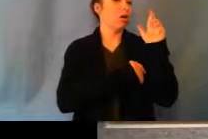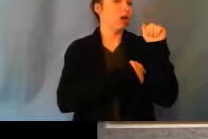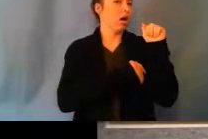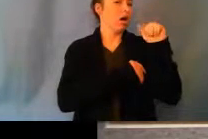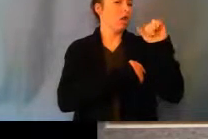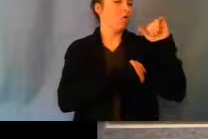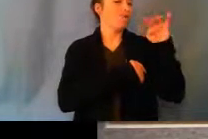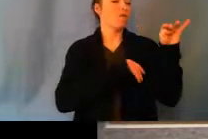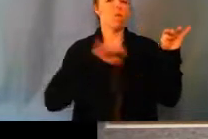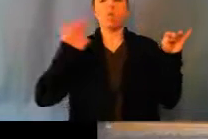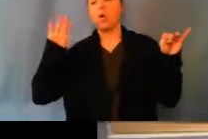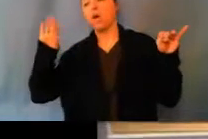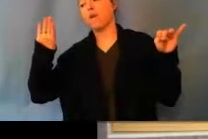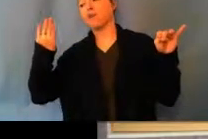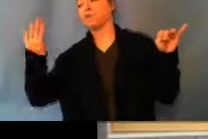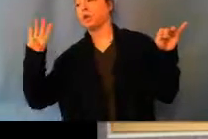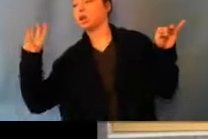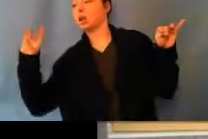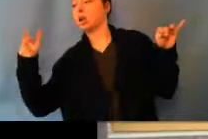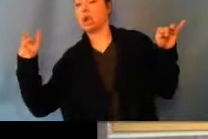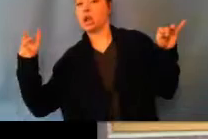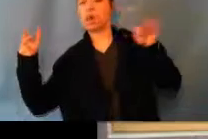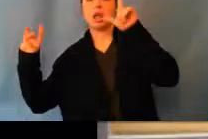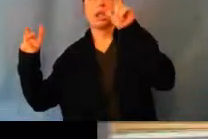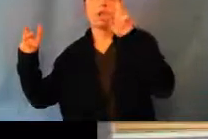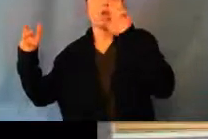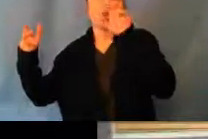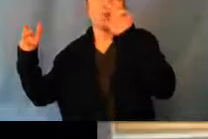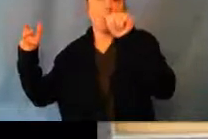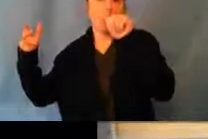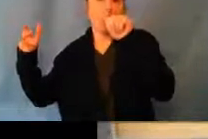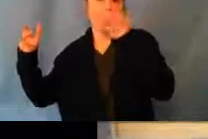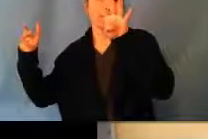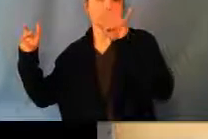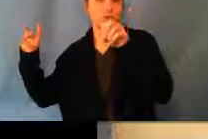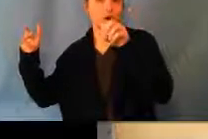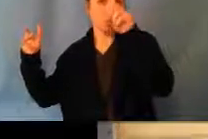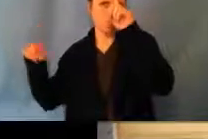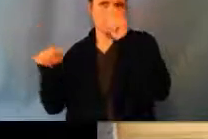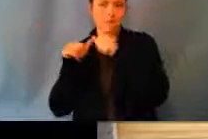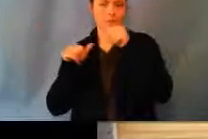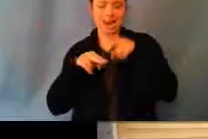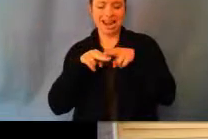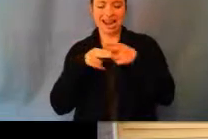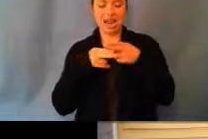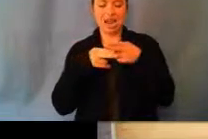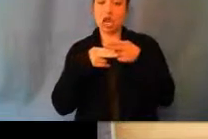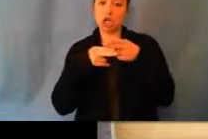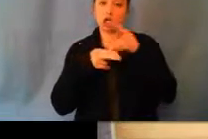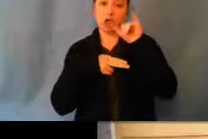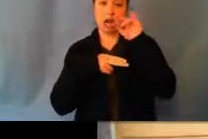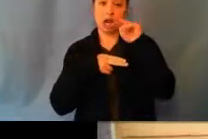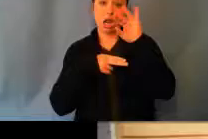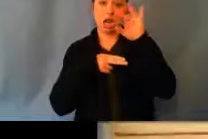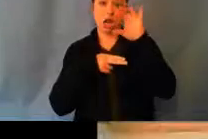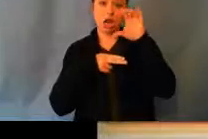was 48 inches tall, and Laura's tower was 40 inches tall. Remember, inches is a standard form of